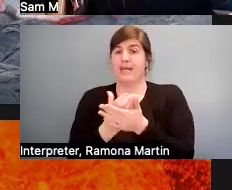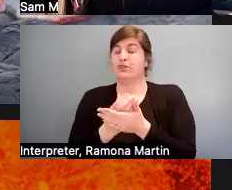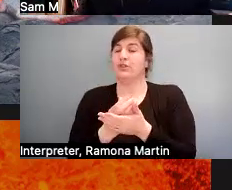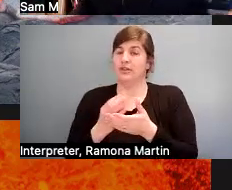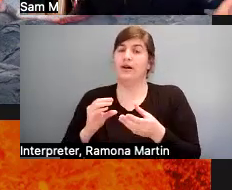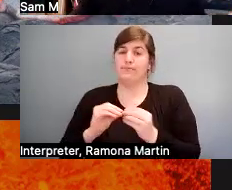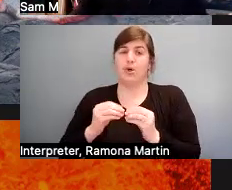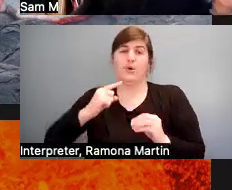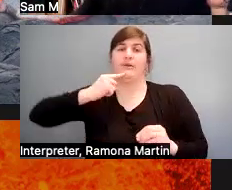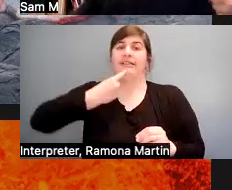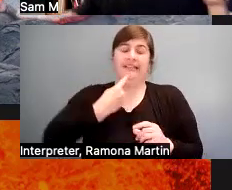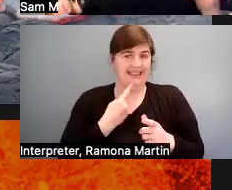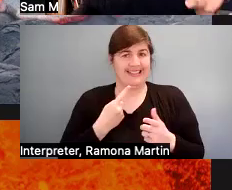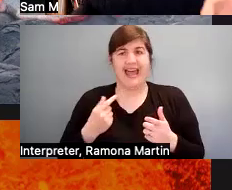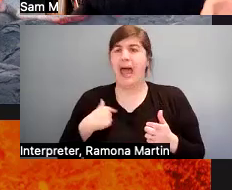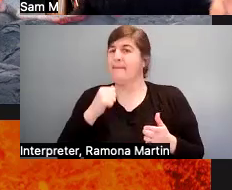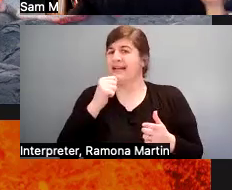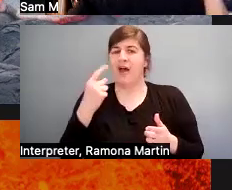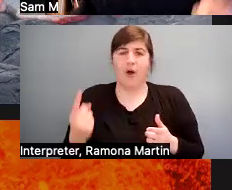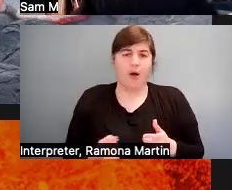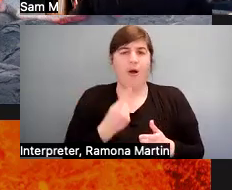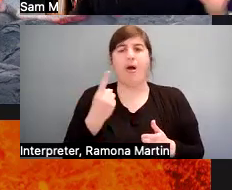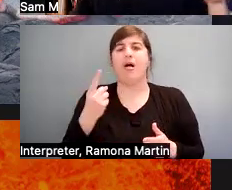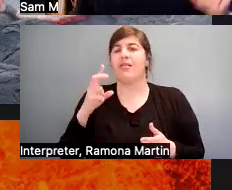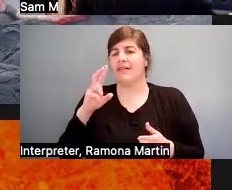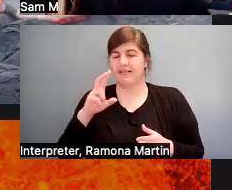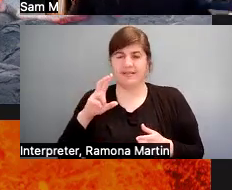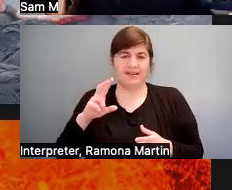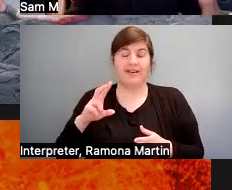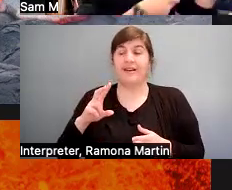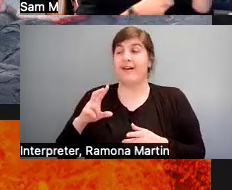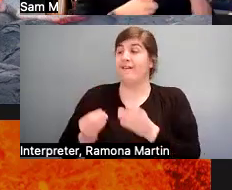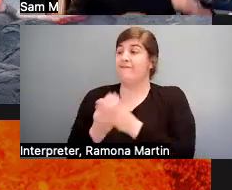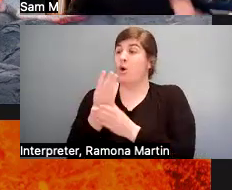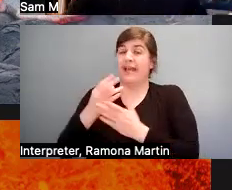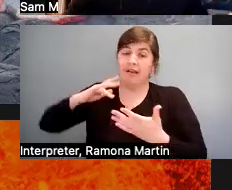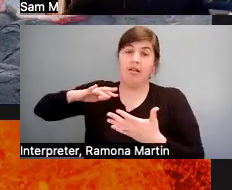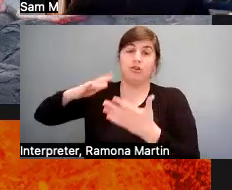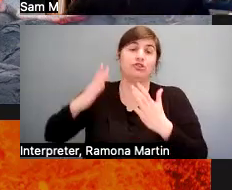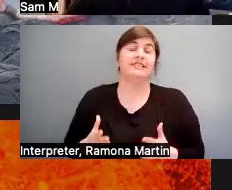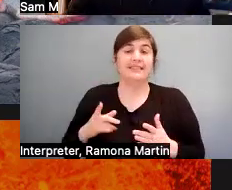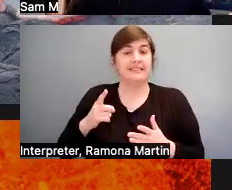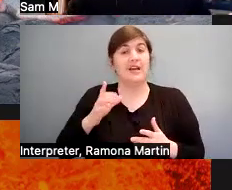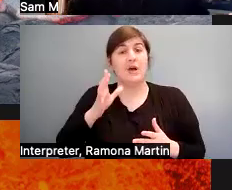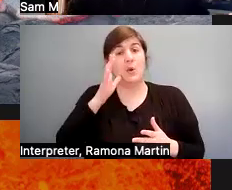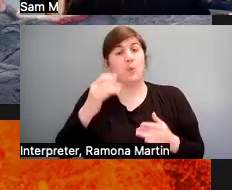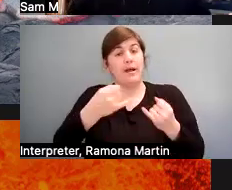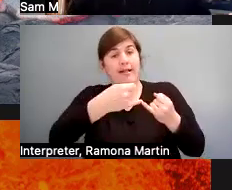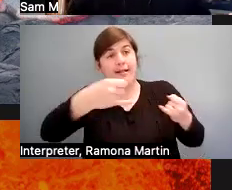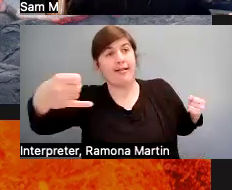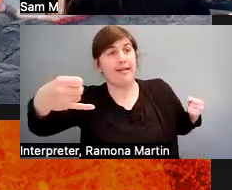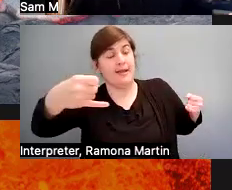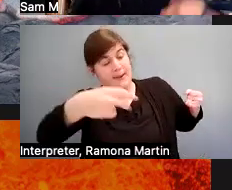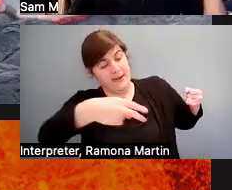of things, and not all volcanologists will actually be standing there on a rope dangling over a boiling lake of